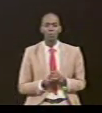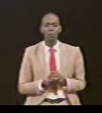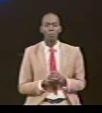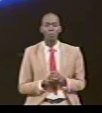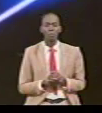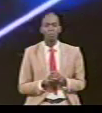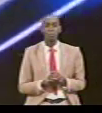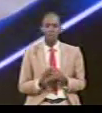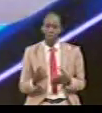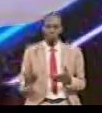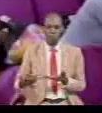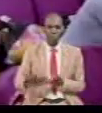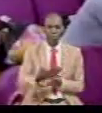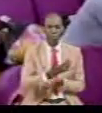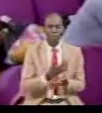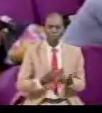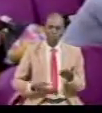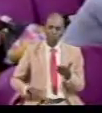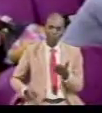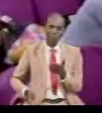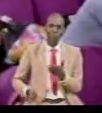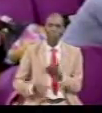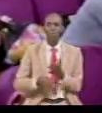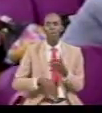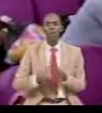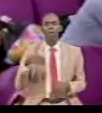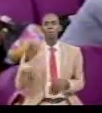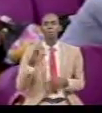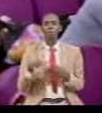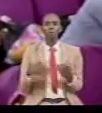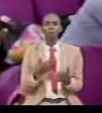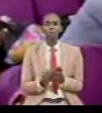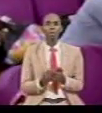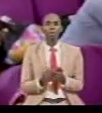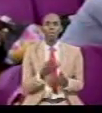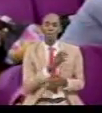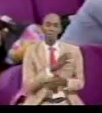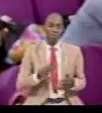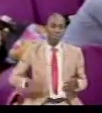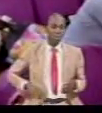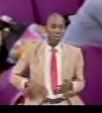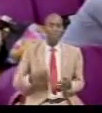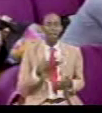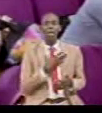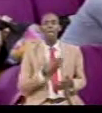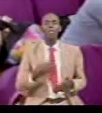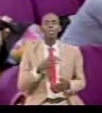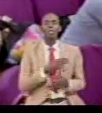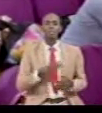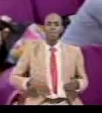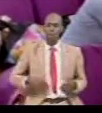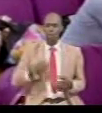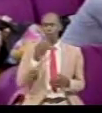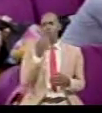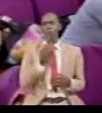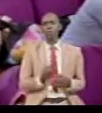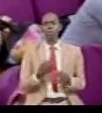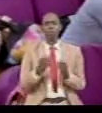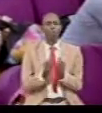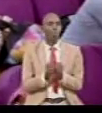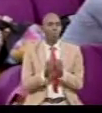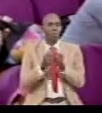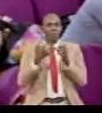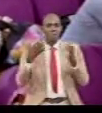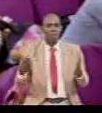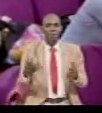Get rid of them. Christ and Christ alone. Without the